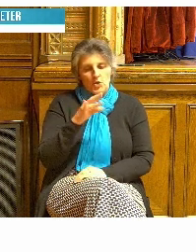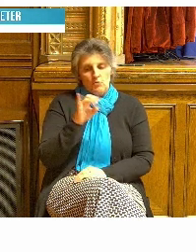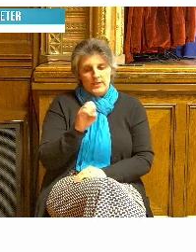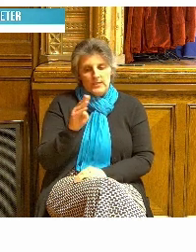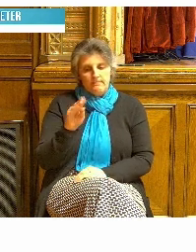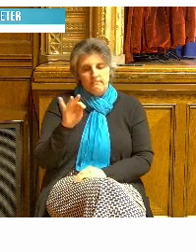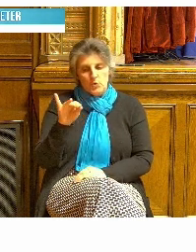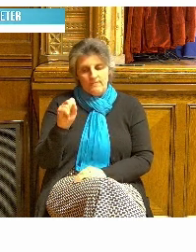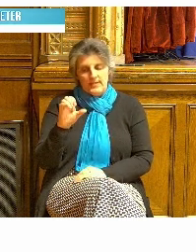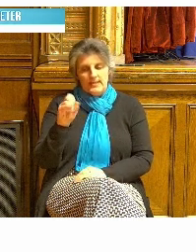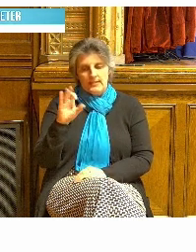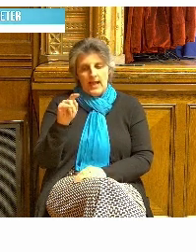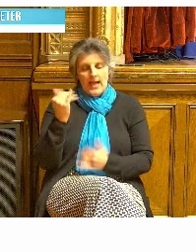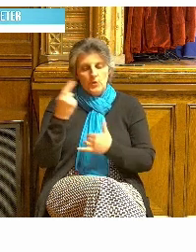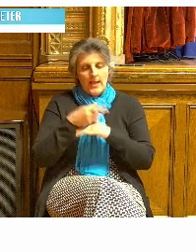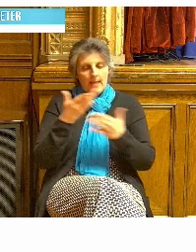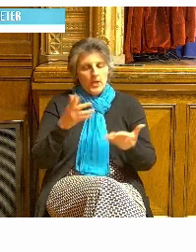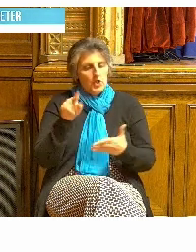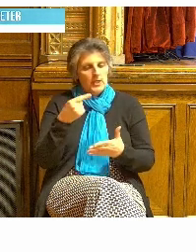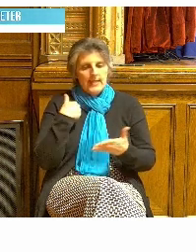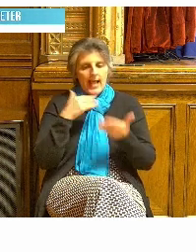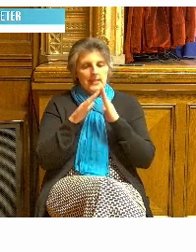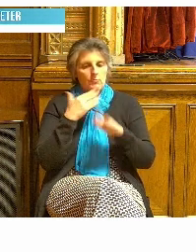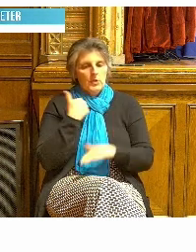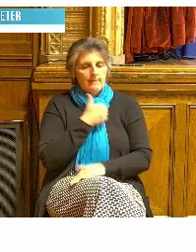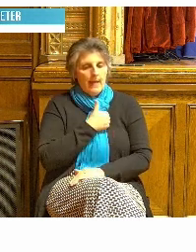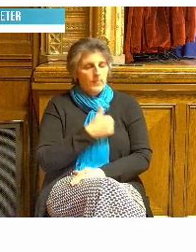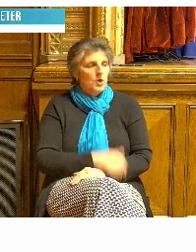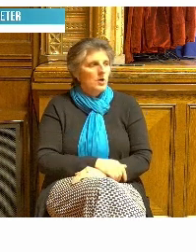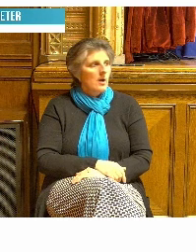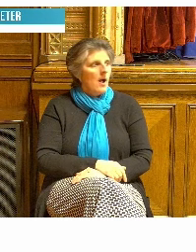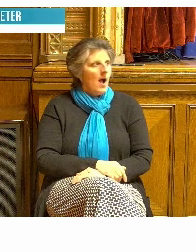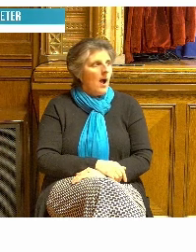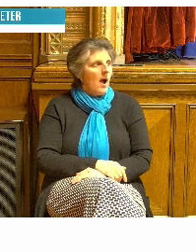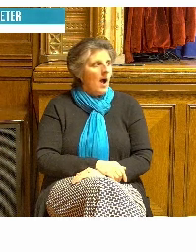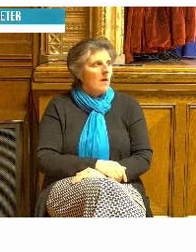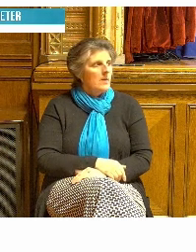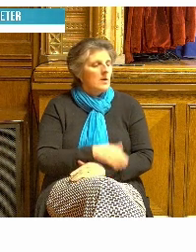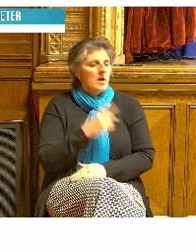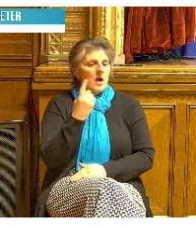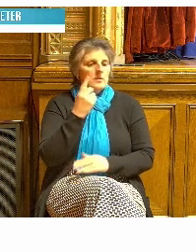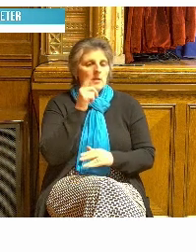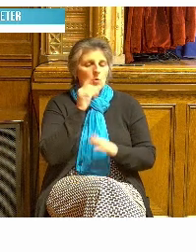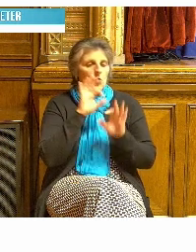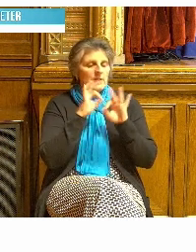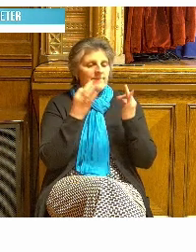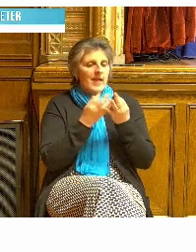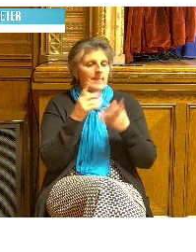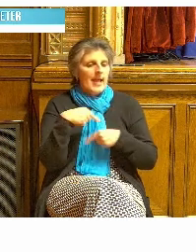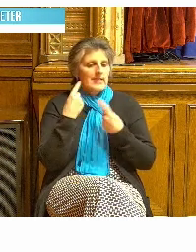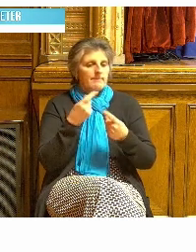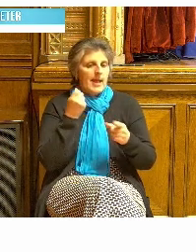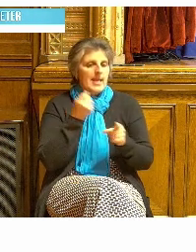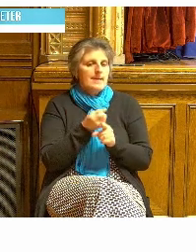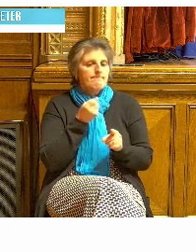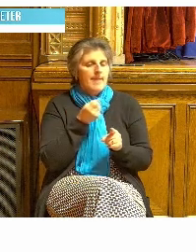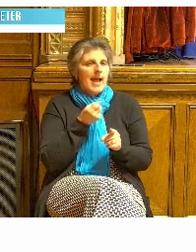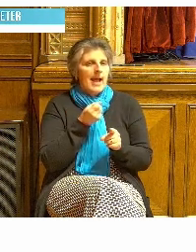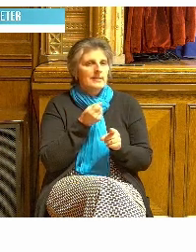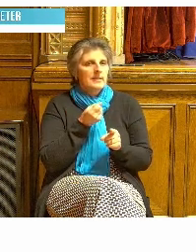Scott. Today I come to you as just a community member, someone whose family has been